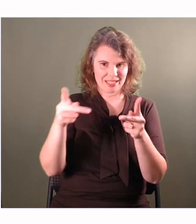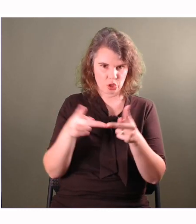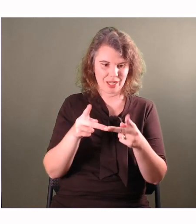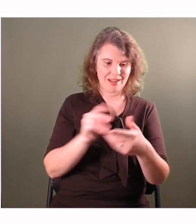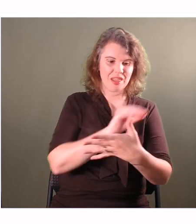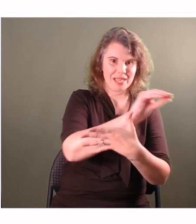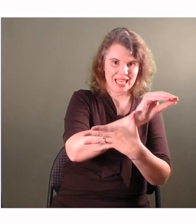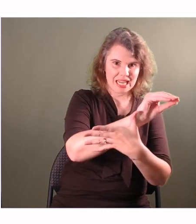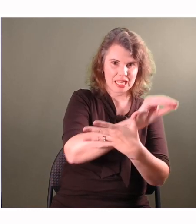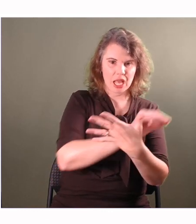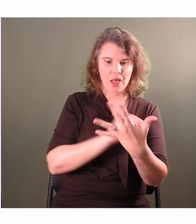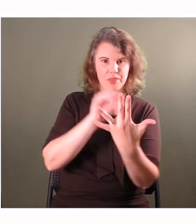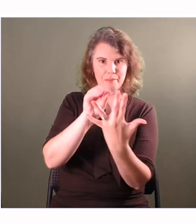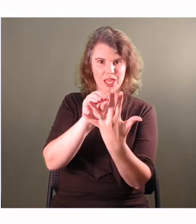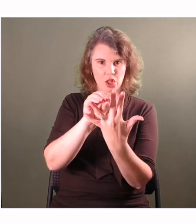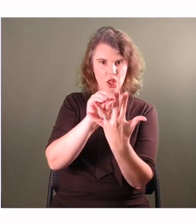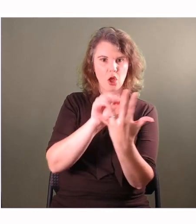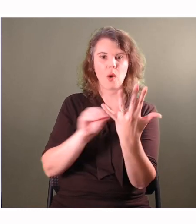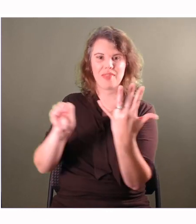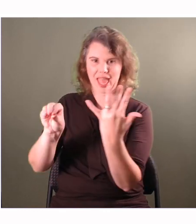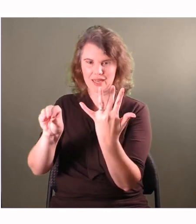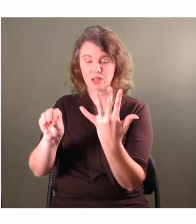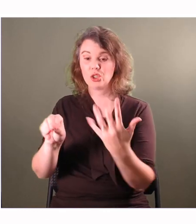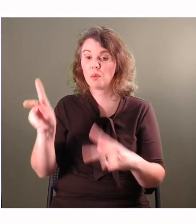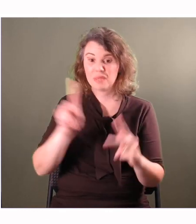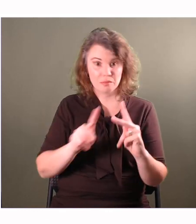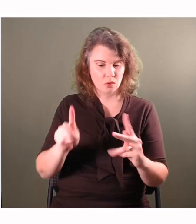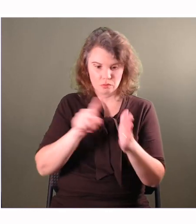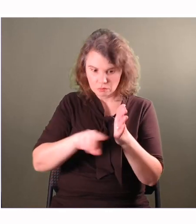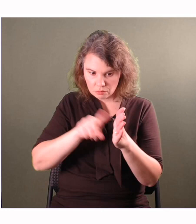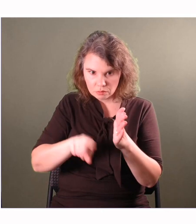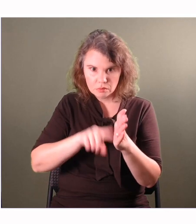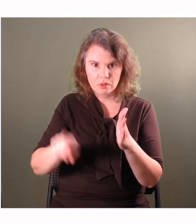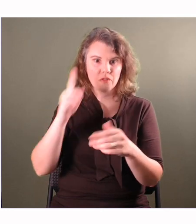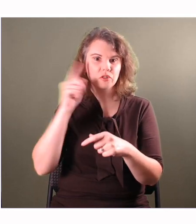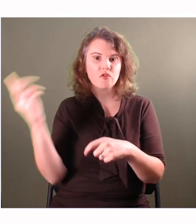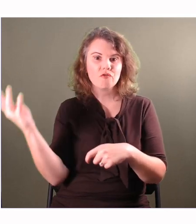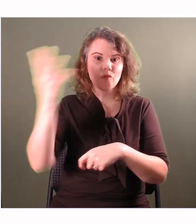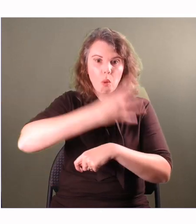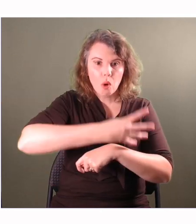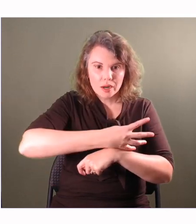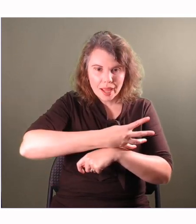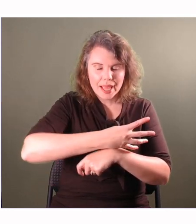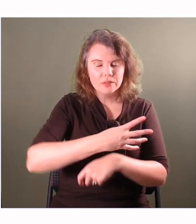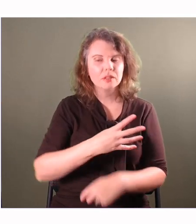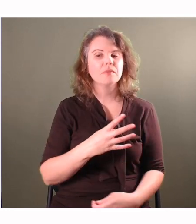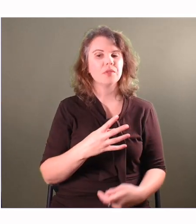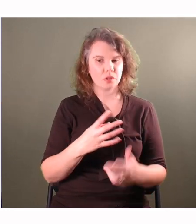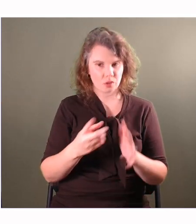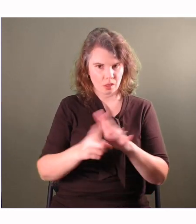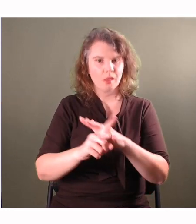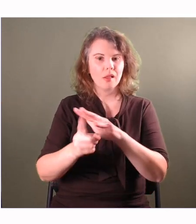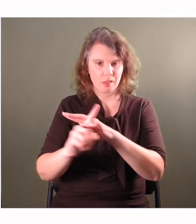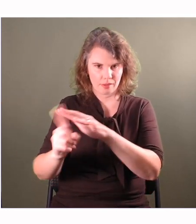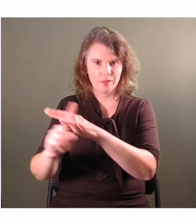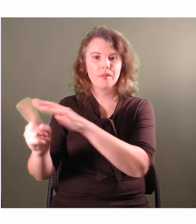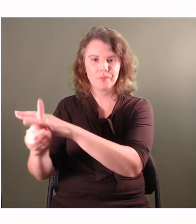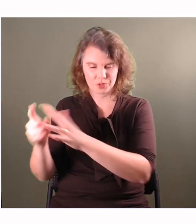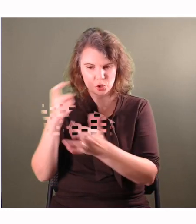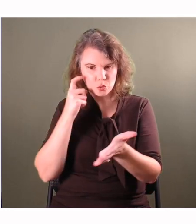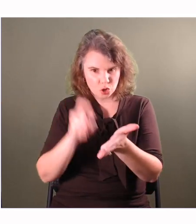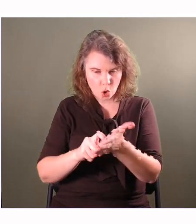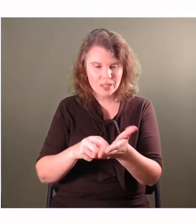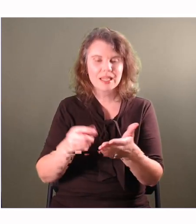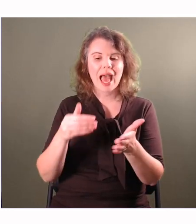experiment was a long experiment. People did this for 4 days. And what you're going to see